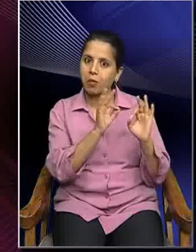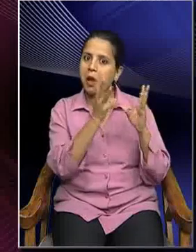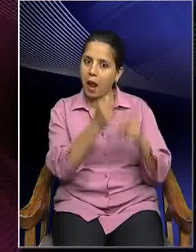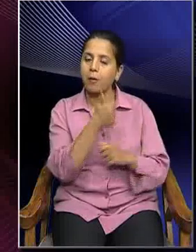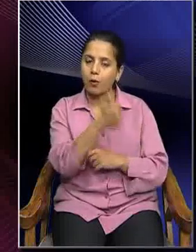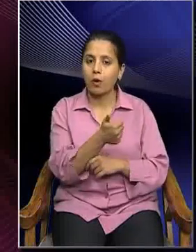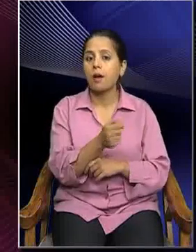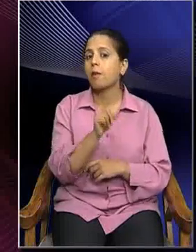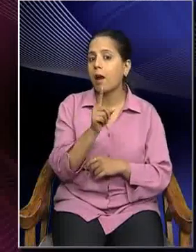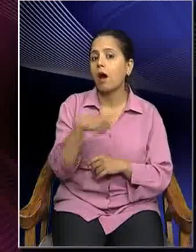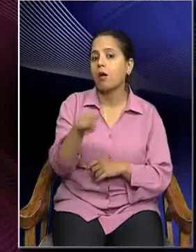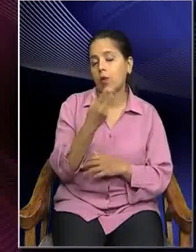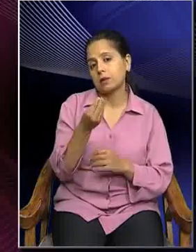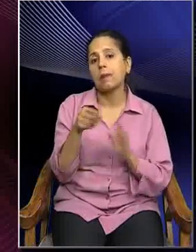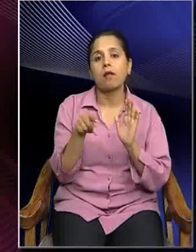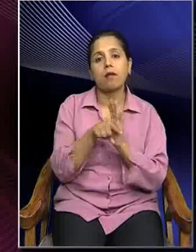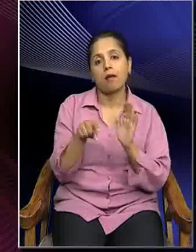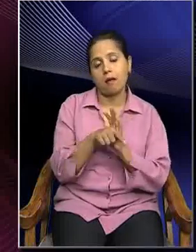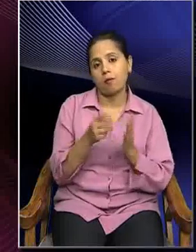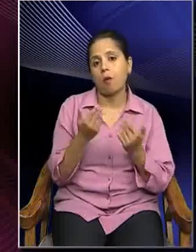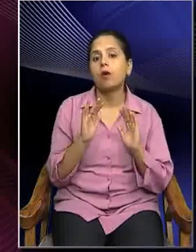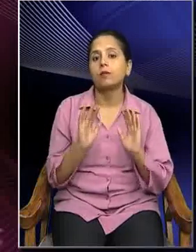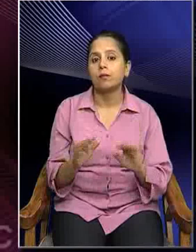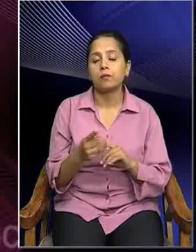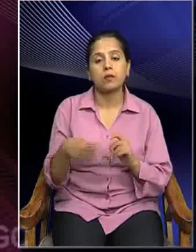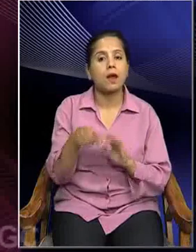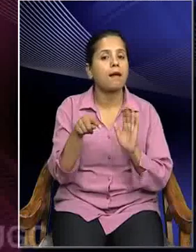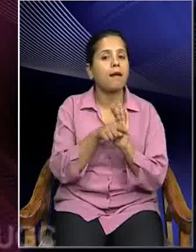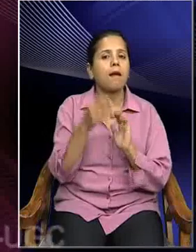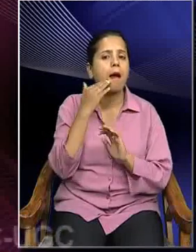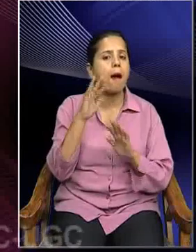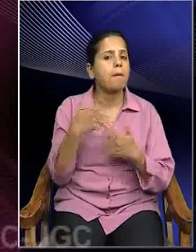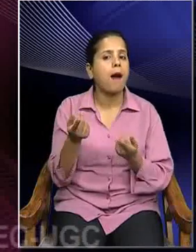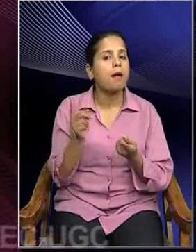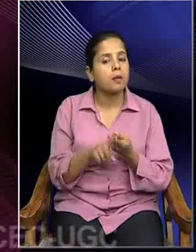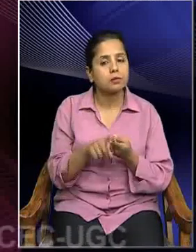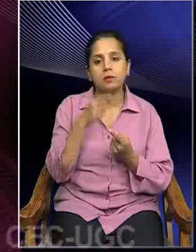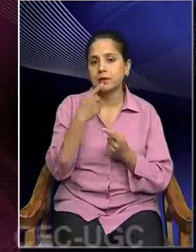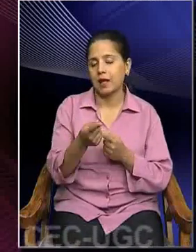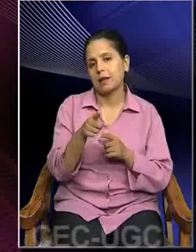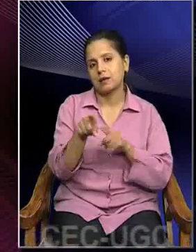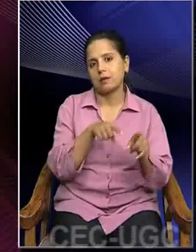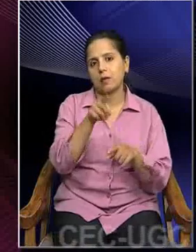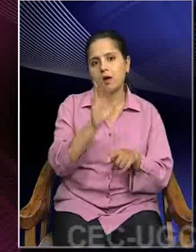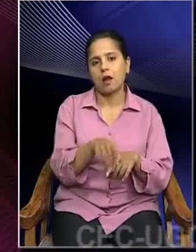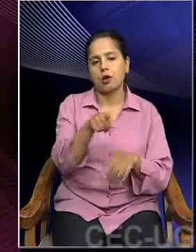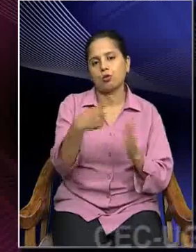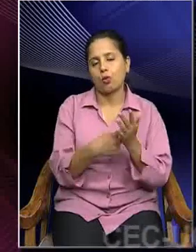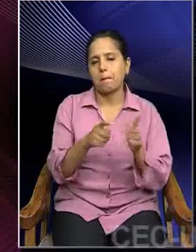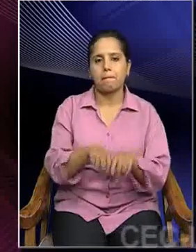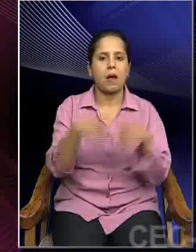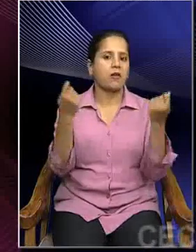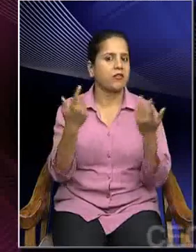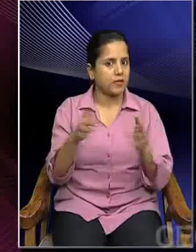there could be a negative sanction. When does negative sanction come? It comes when you break a norm. So